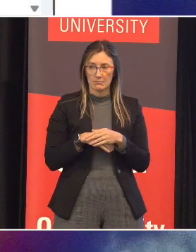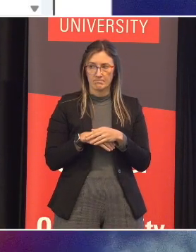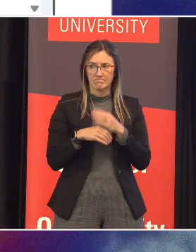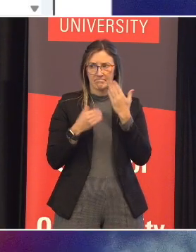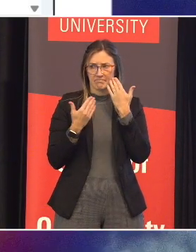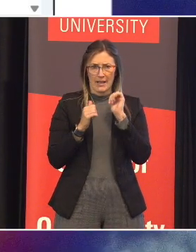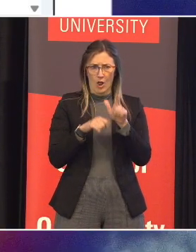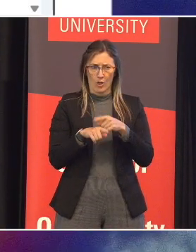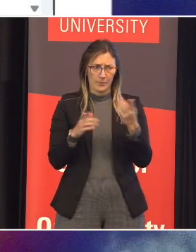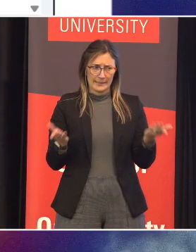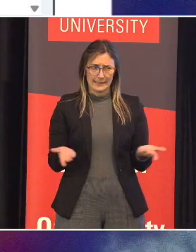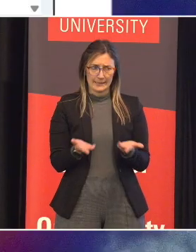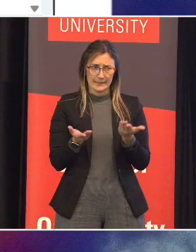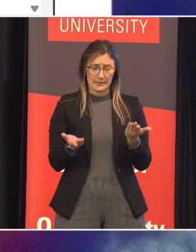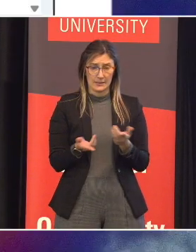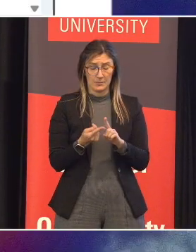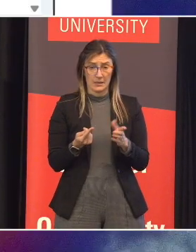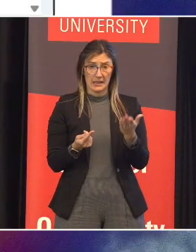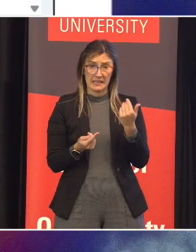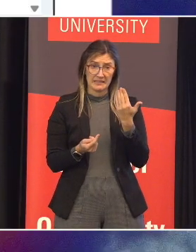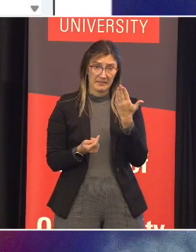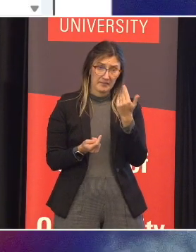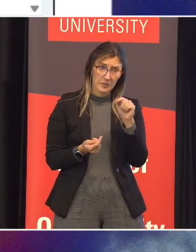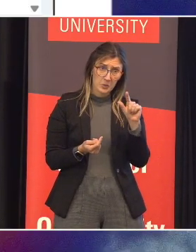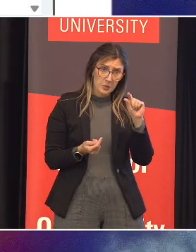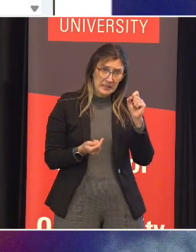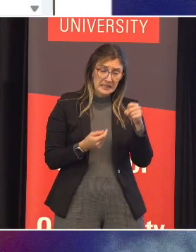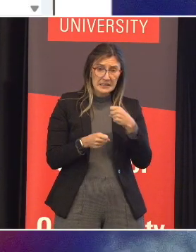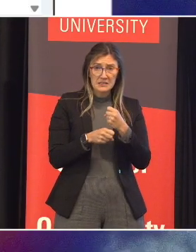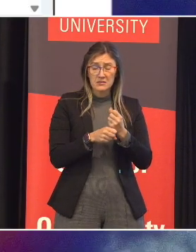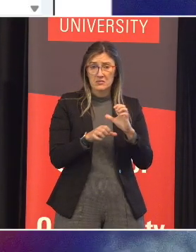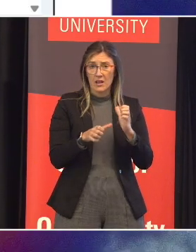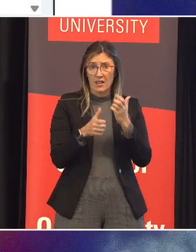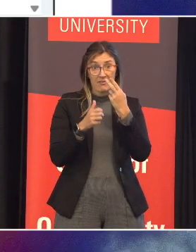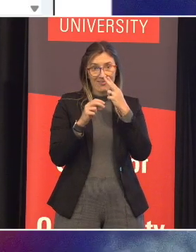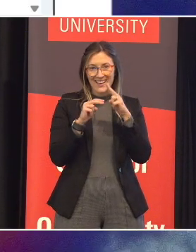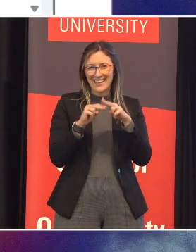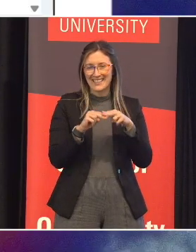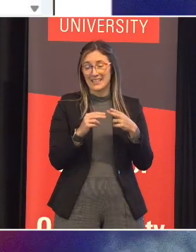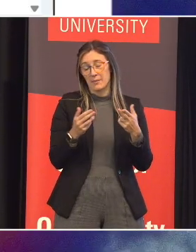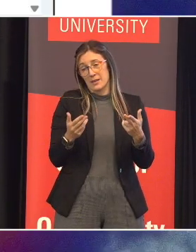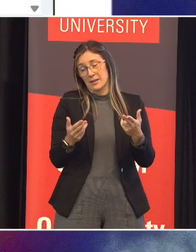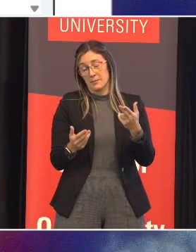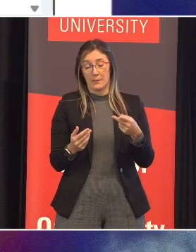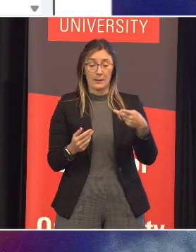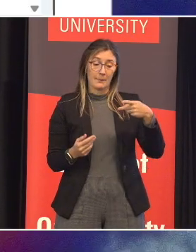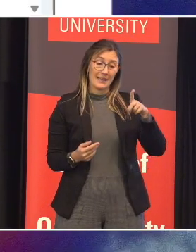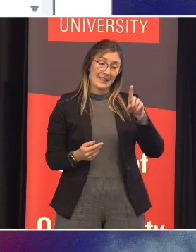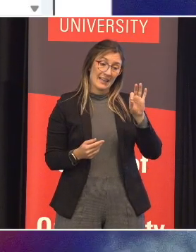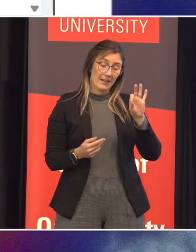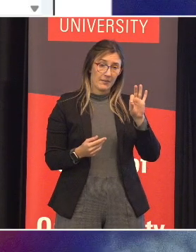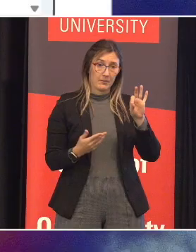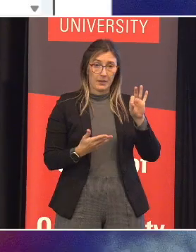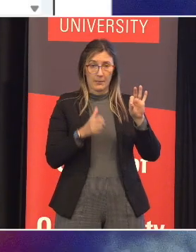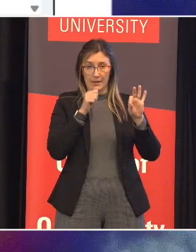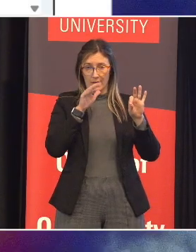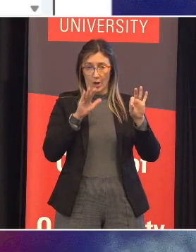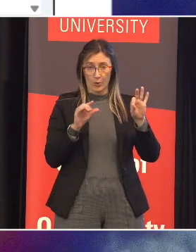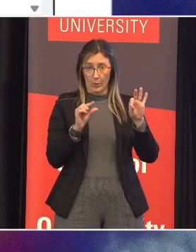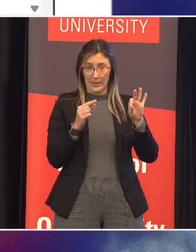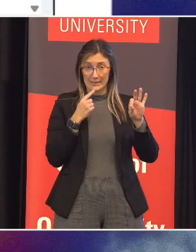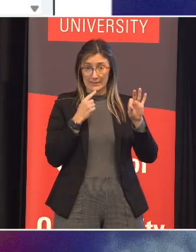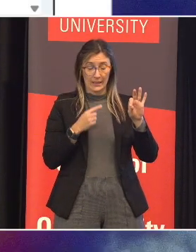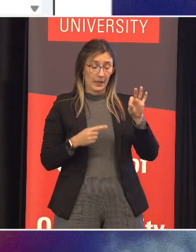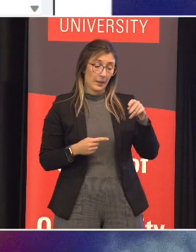here, we've done some fun things on campus. We've done the PDF, this is probably not a great word to say right now, PDF Purge,